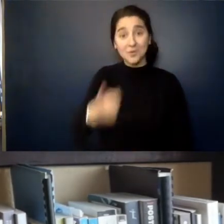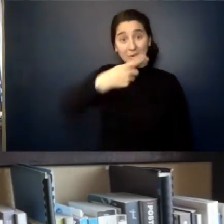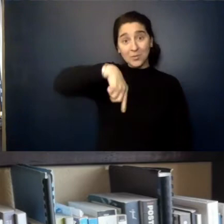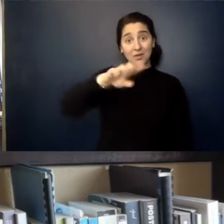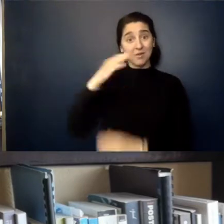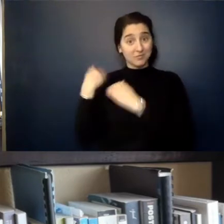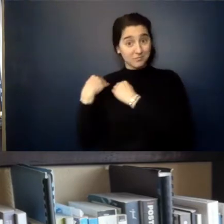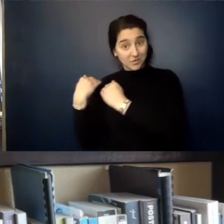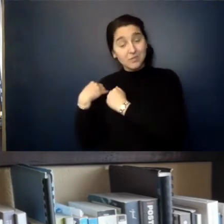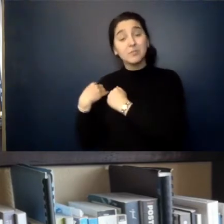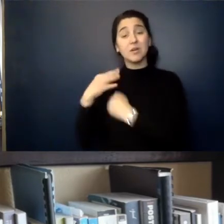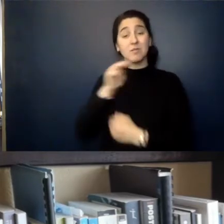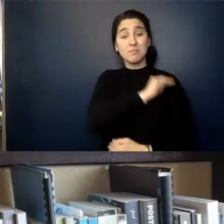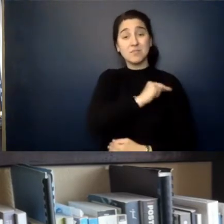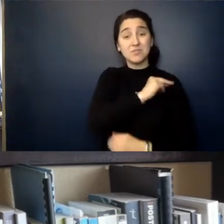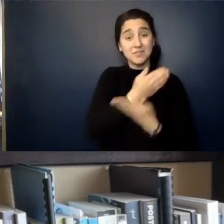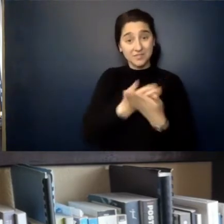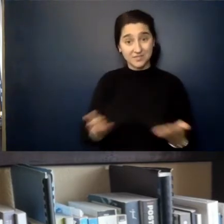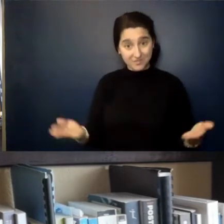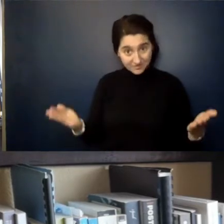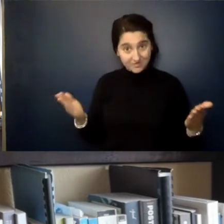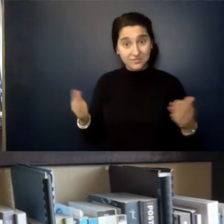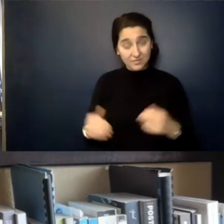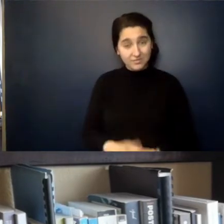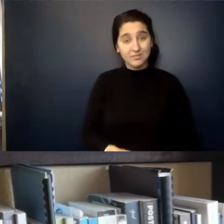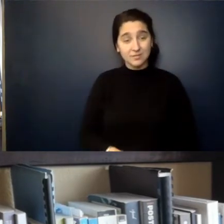because protecting it